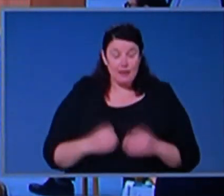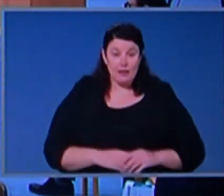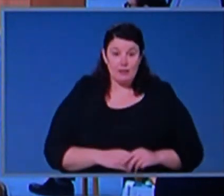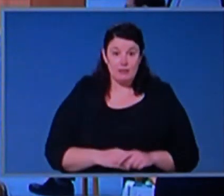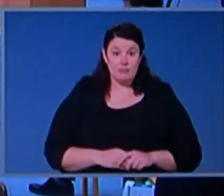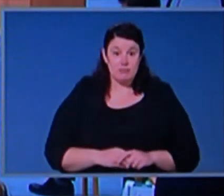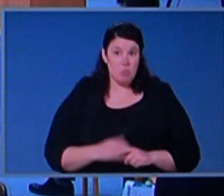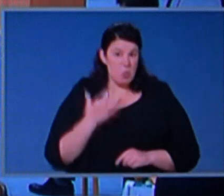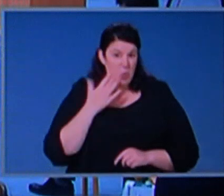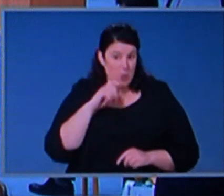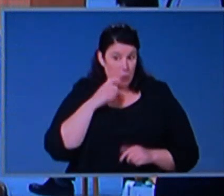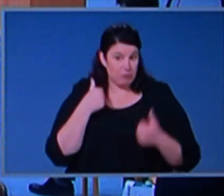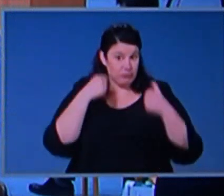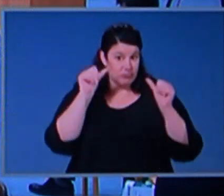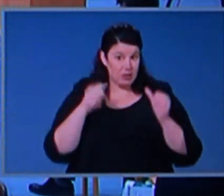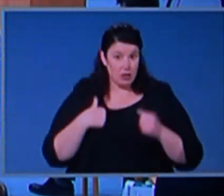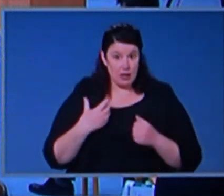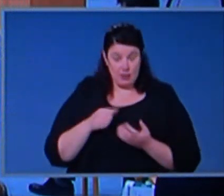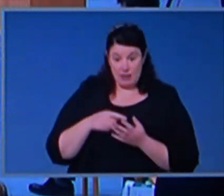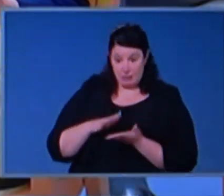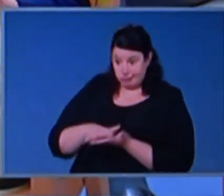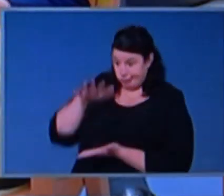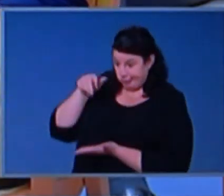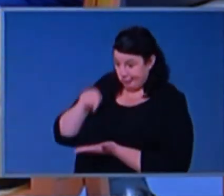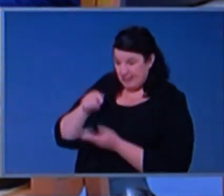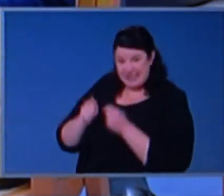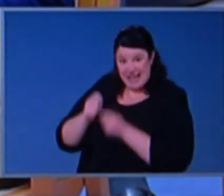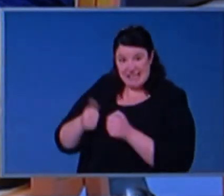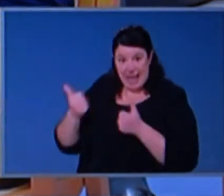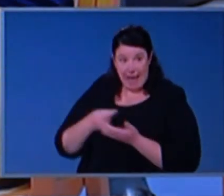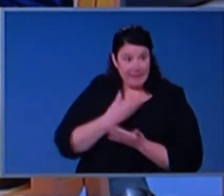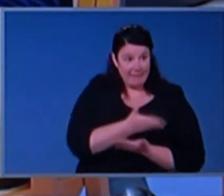When do you think that's achievable? Do we have enough test kits to achieve it? And